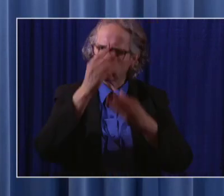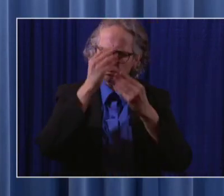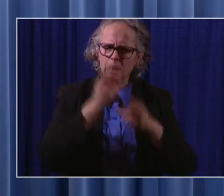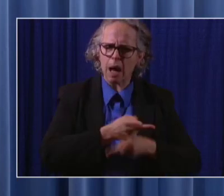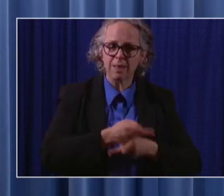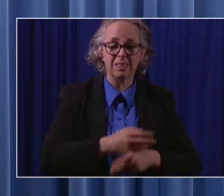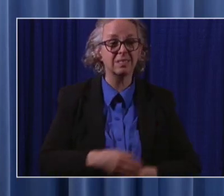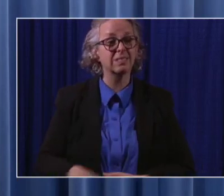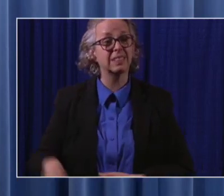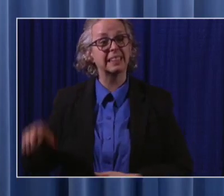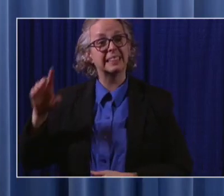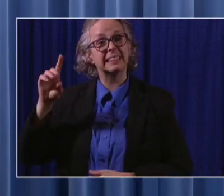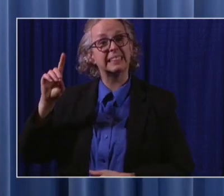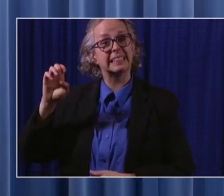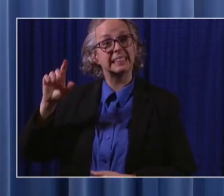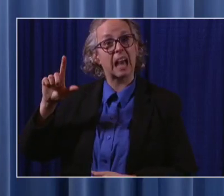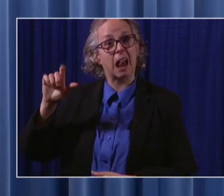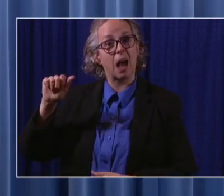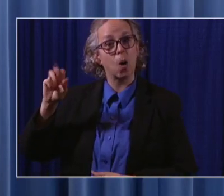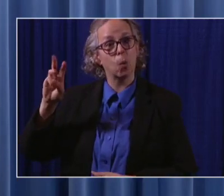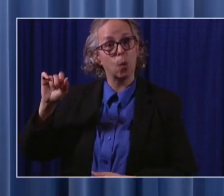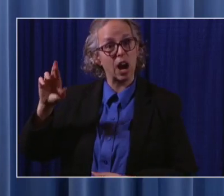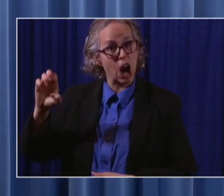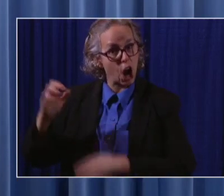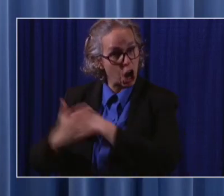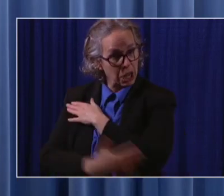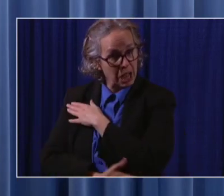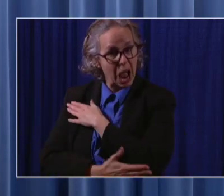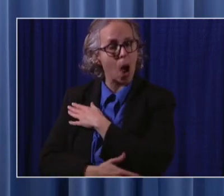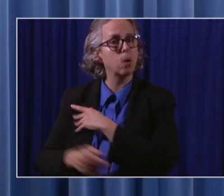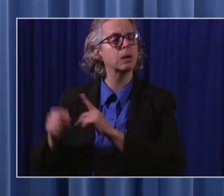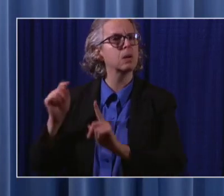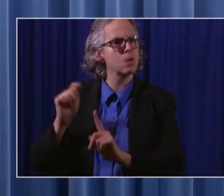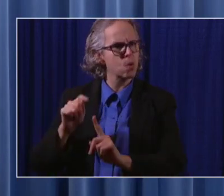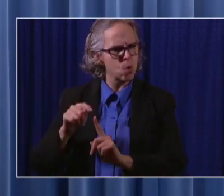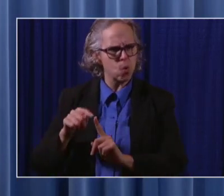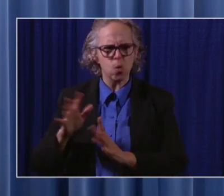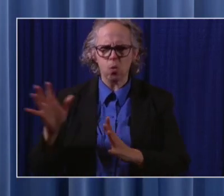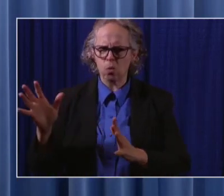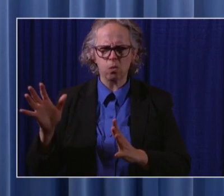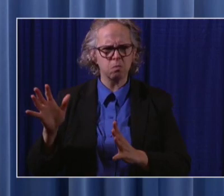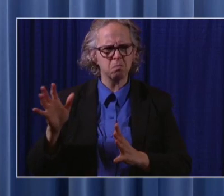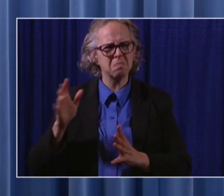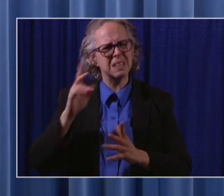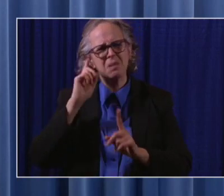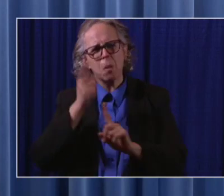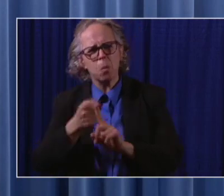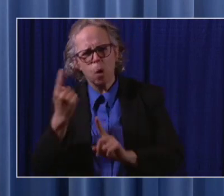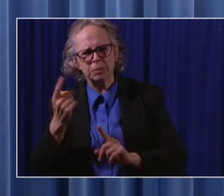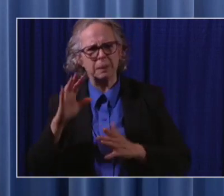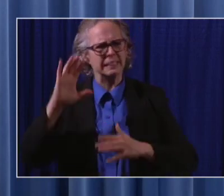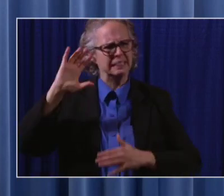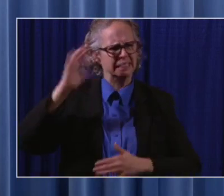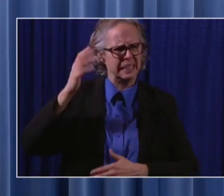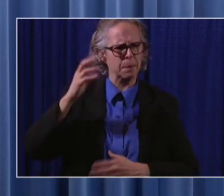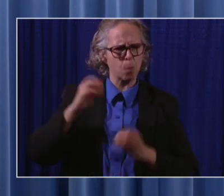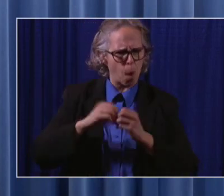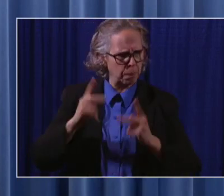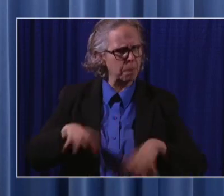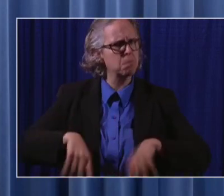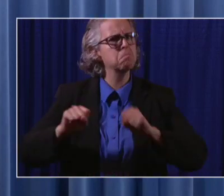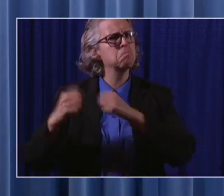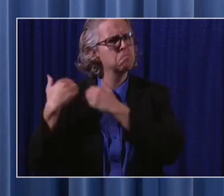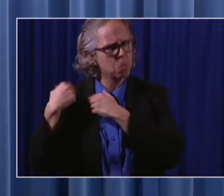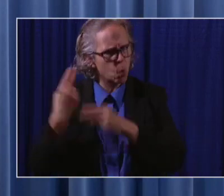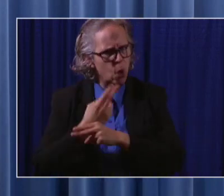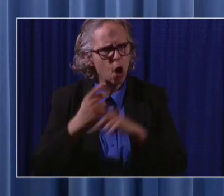couldn't pinpoint a specific reason, but said that their residents seemed to be wearing masks more than they were. And we're thankful for that. Defiance